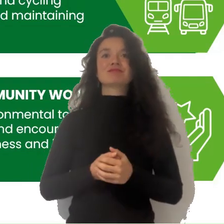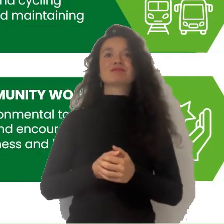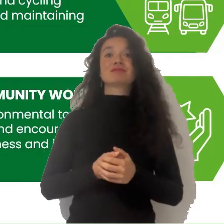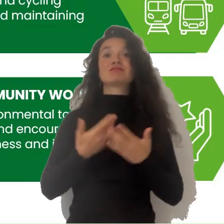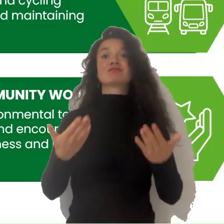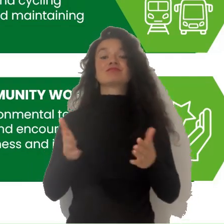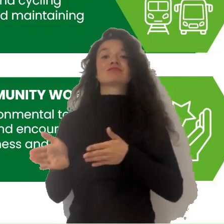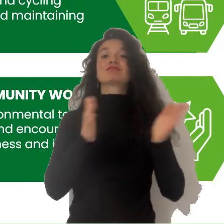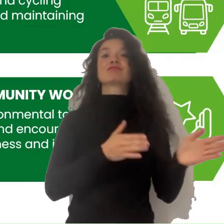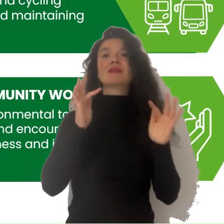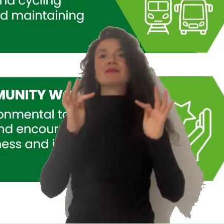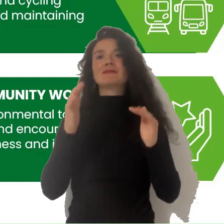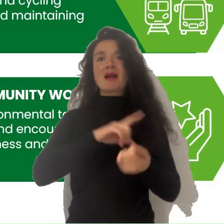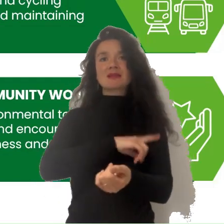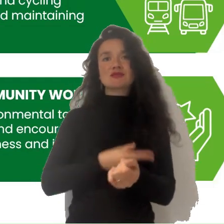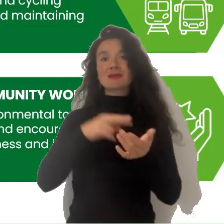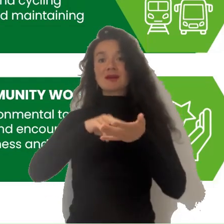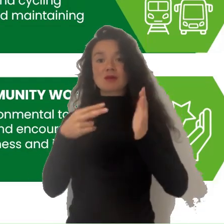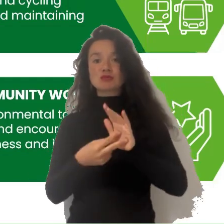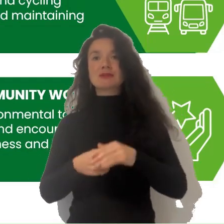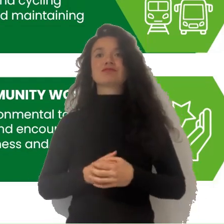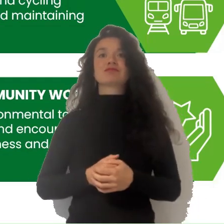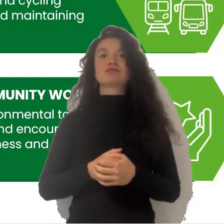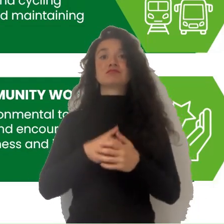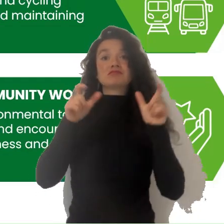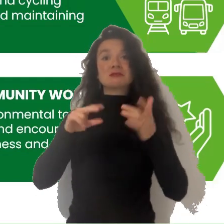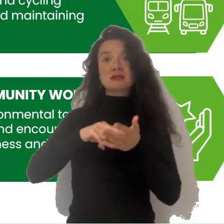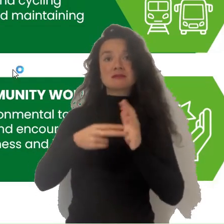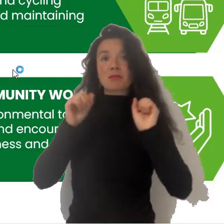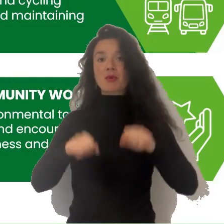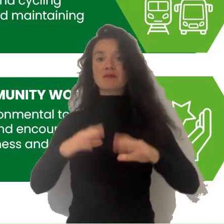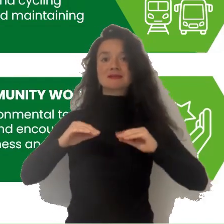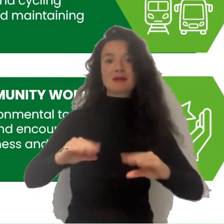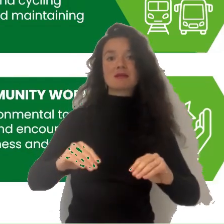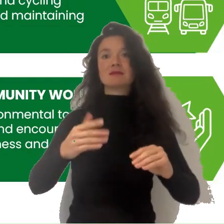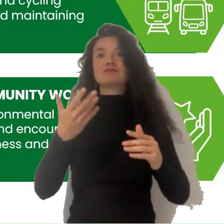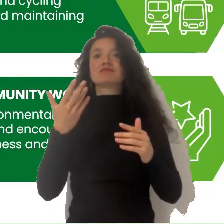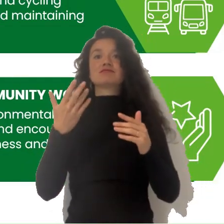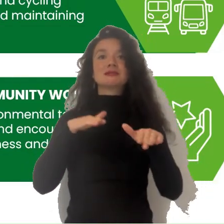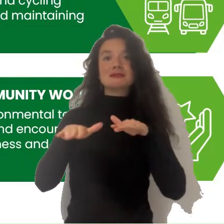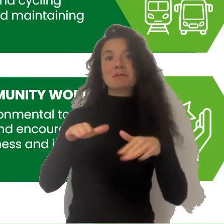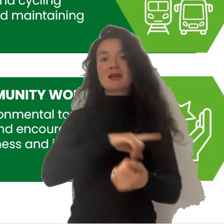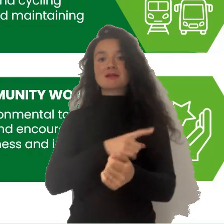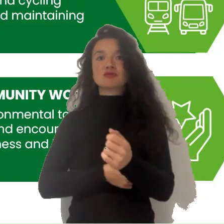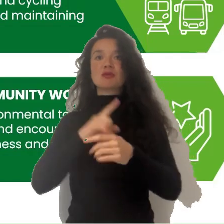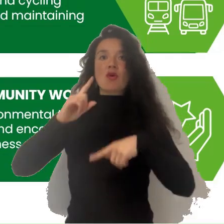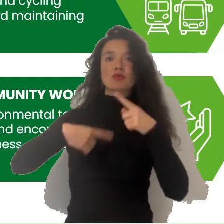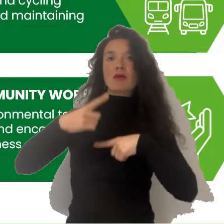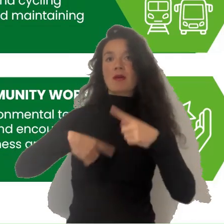burning fuels. And in the education and community sector, teachers and trainers